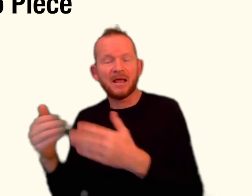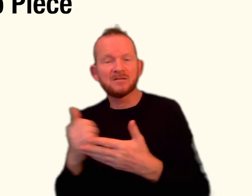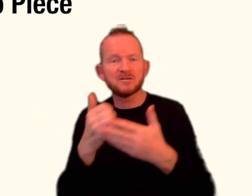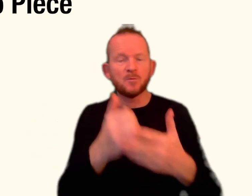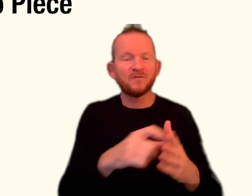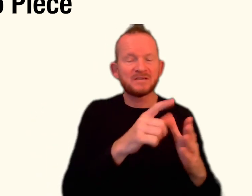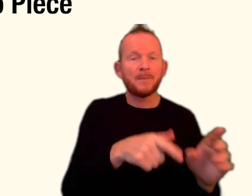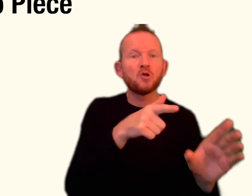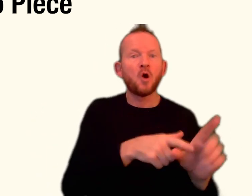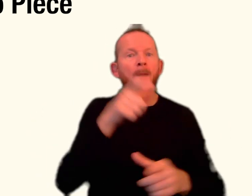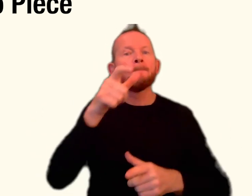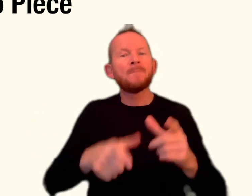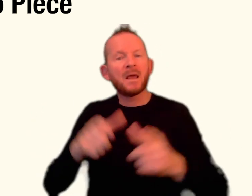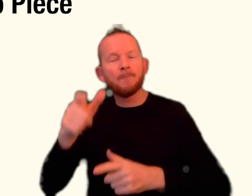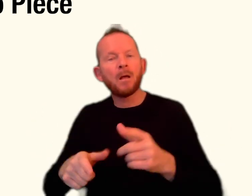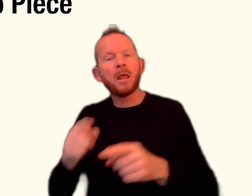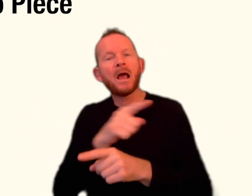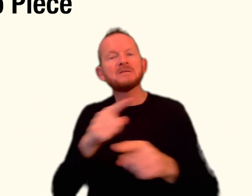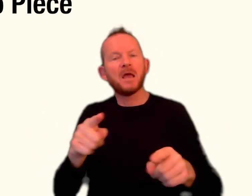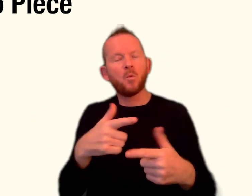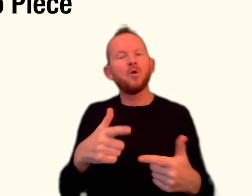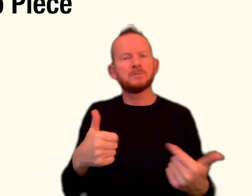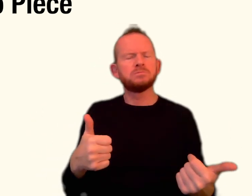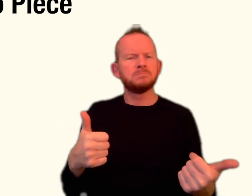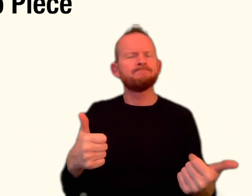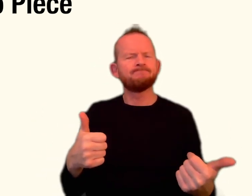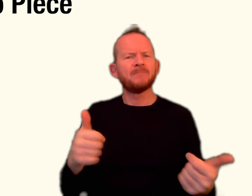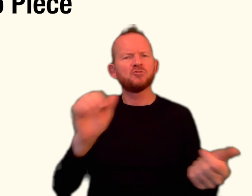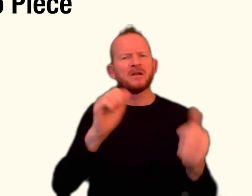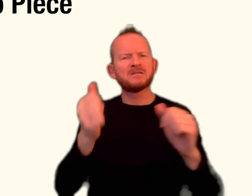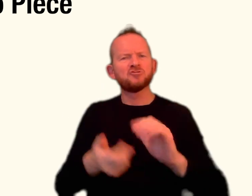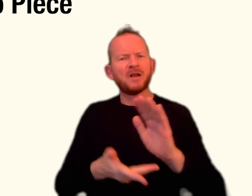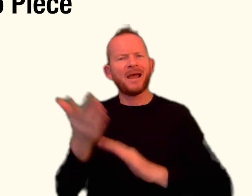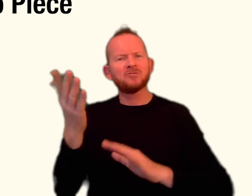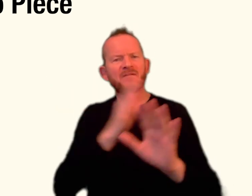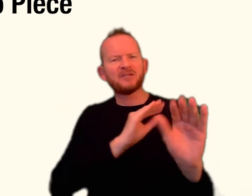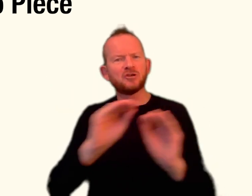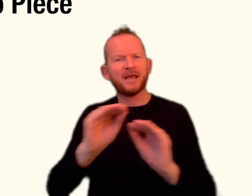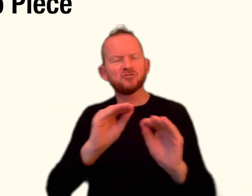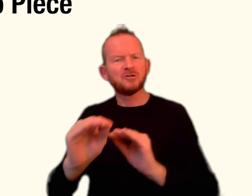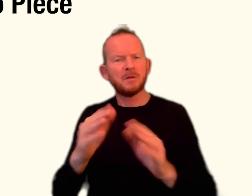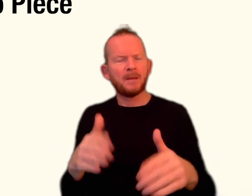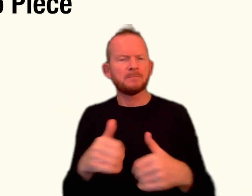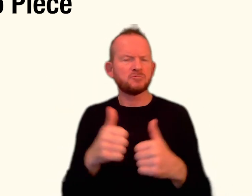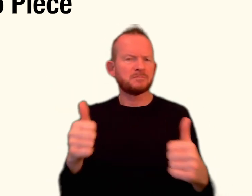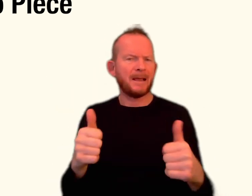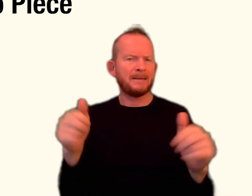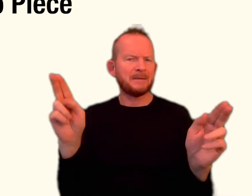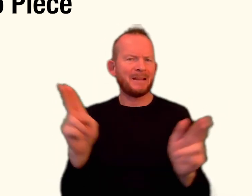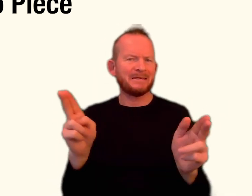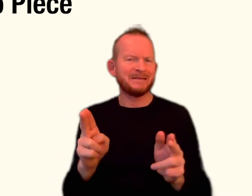disabled young people as they were due to transition out of education, of course, have been so greatly